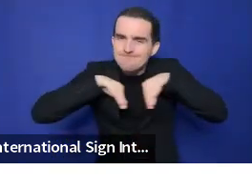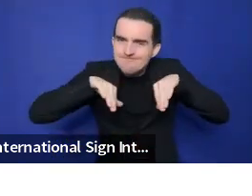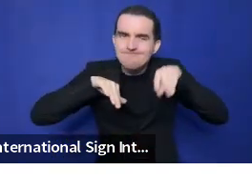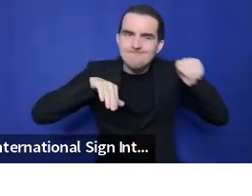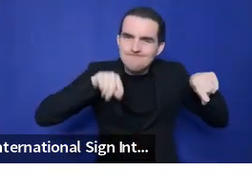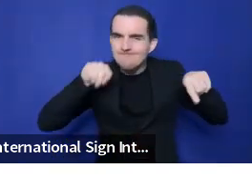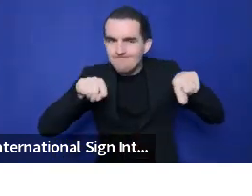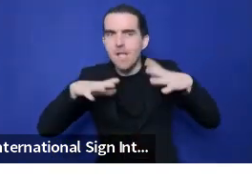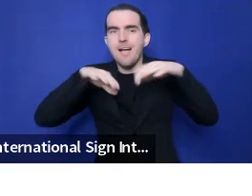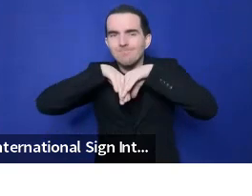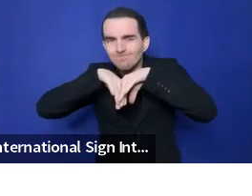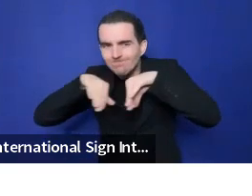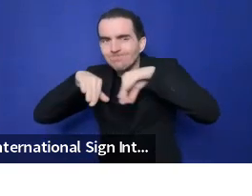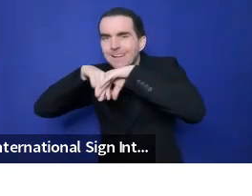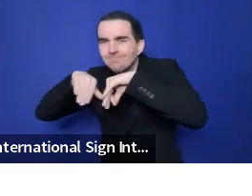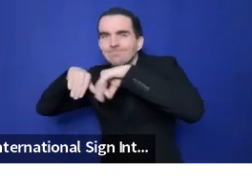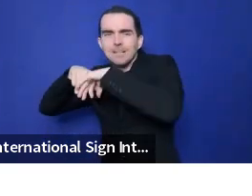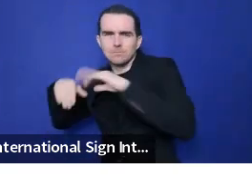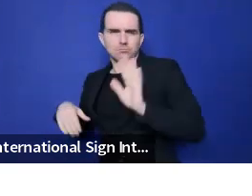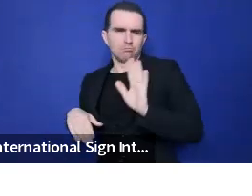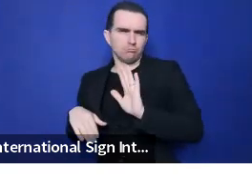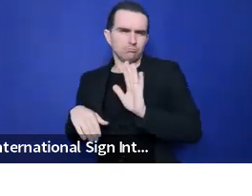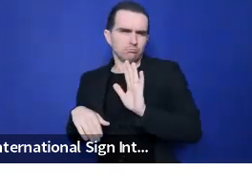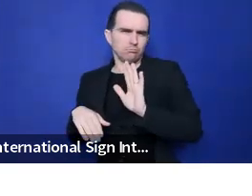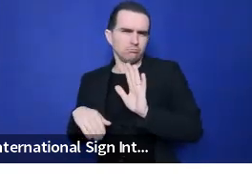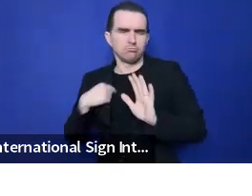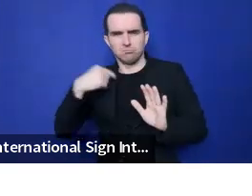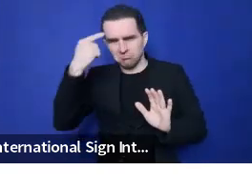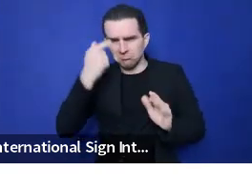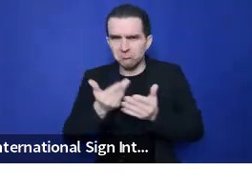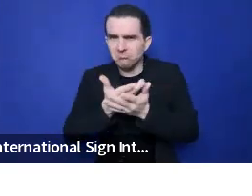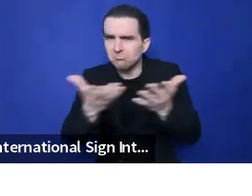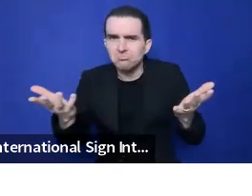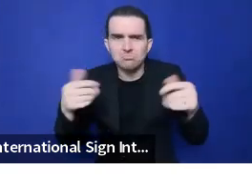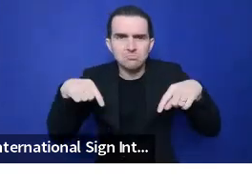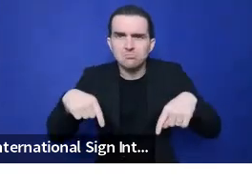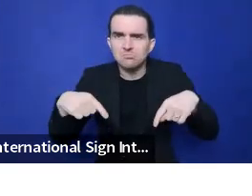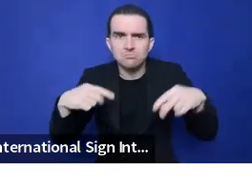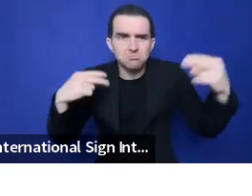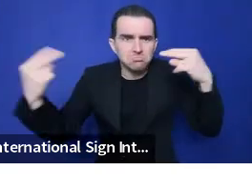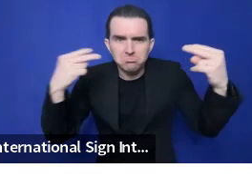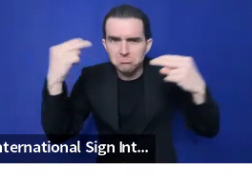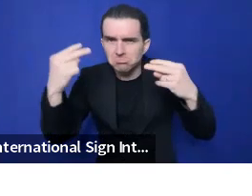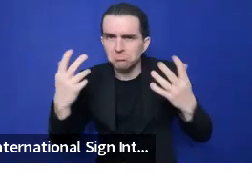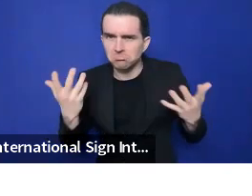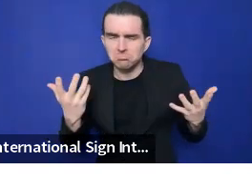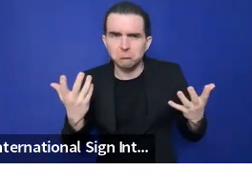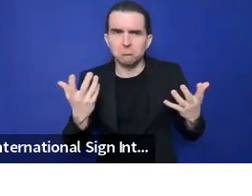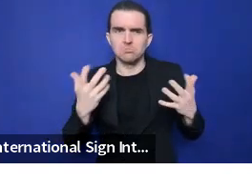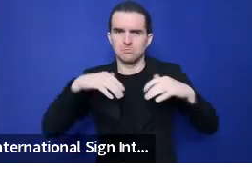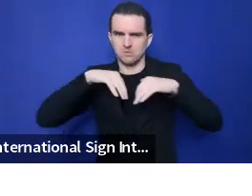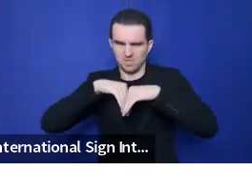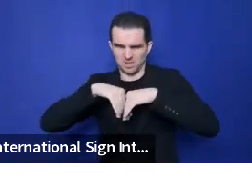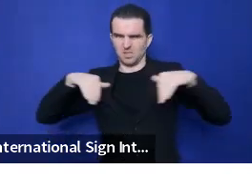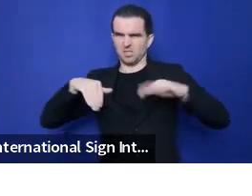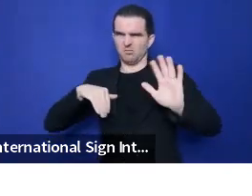just the absurdity, but the of that perspective, but the problems that it creates. Here we just have some data